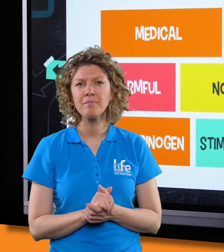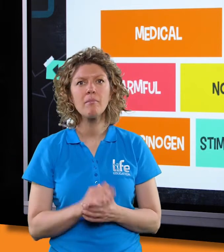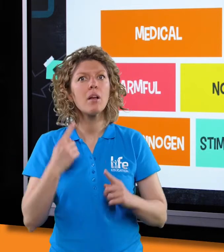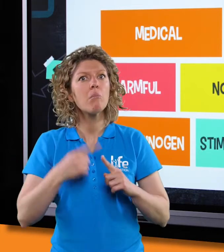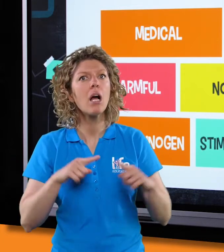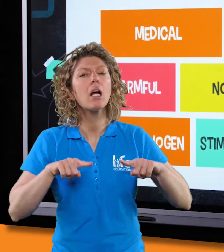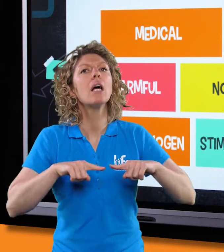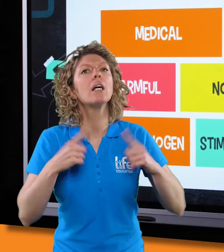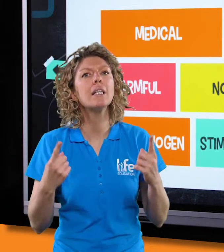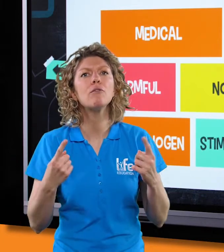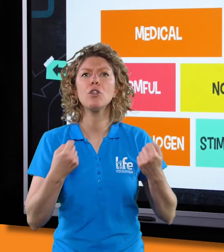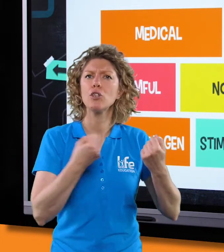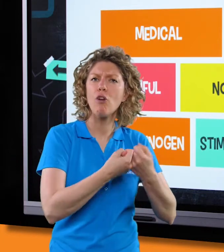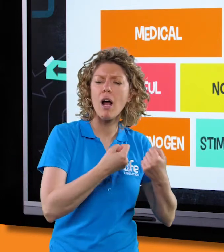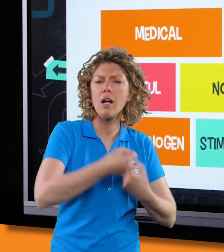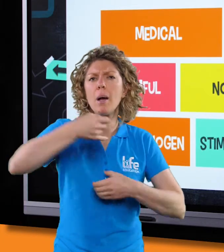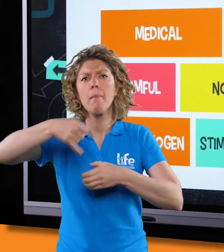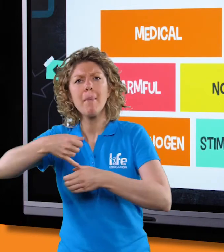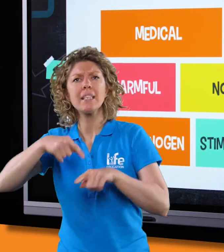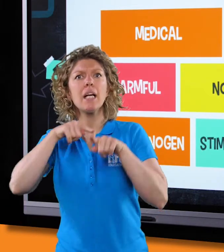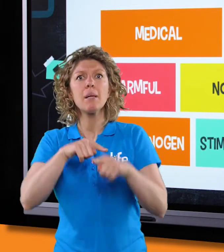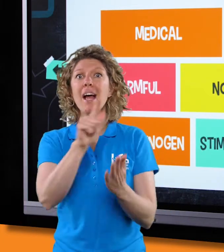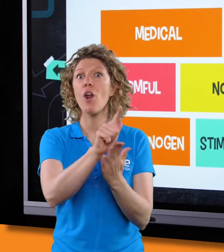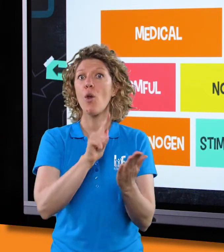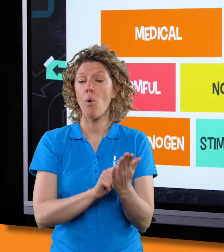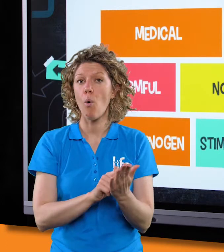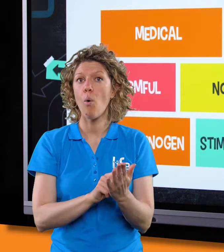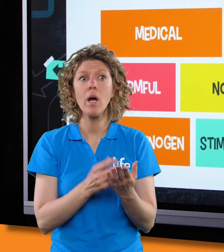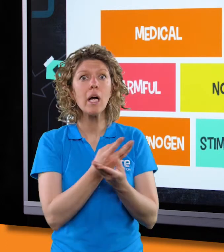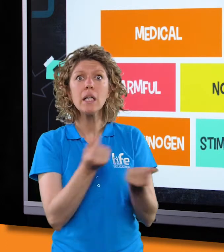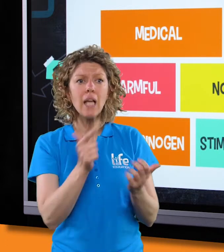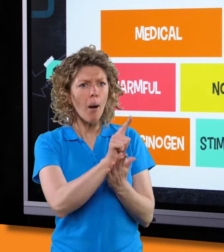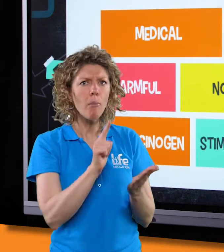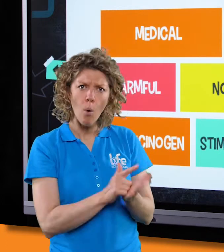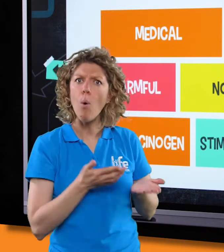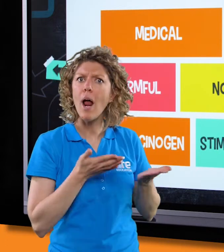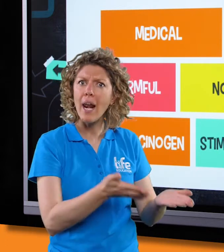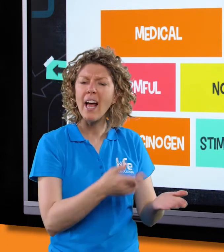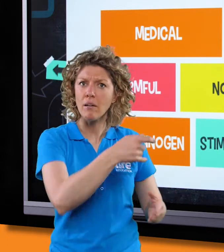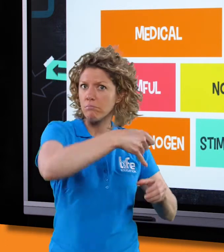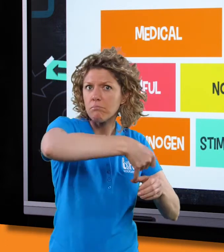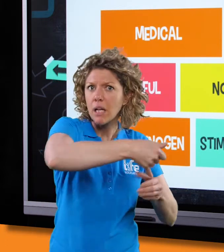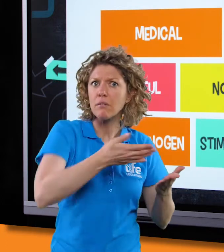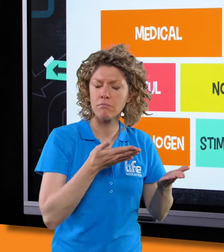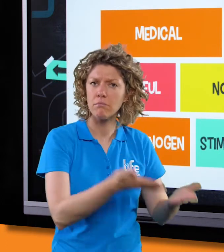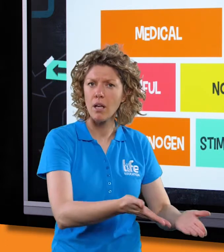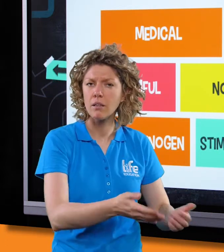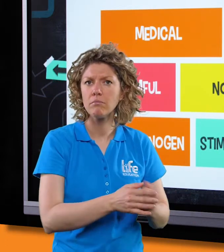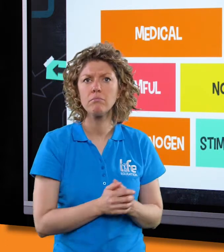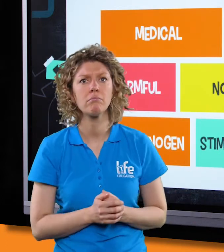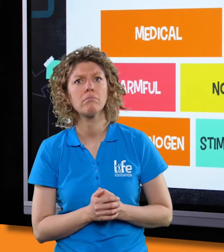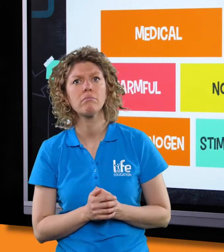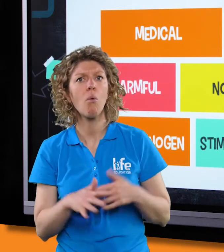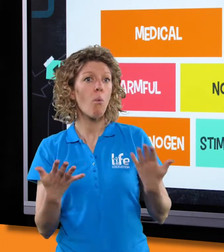laws around them. We have drugs that are legal, such as medical drugs, or alcohol,